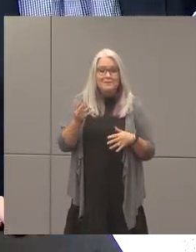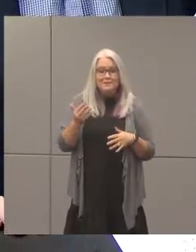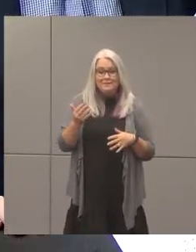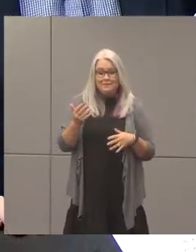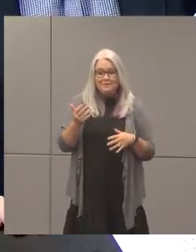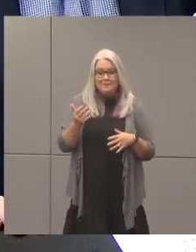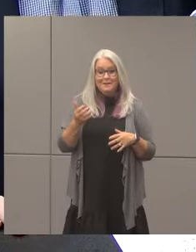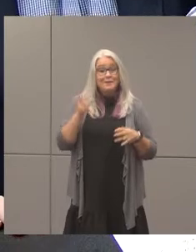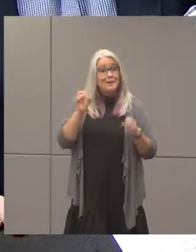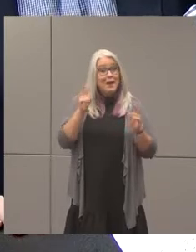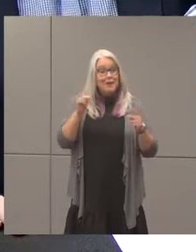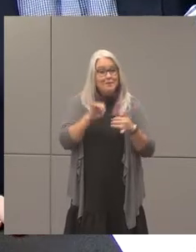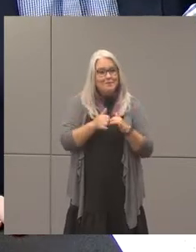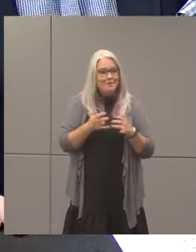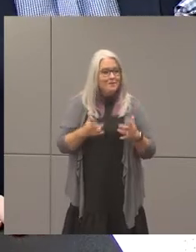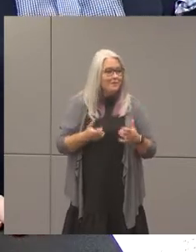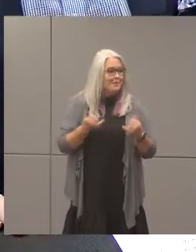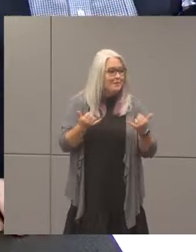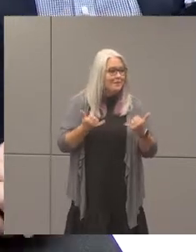How about that? Yep.